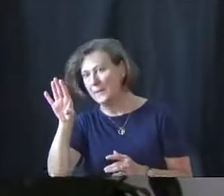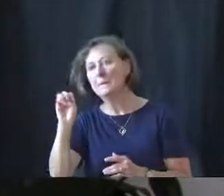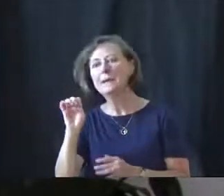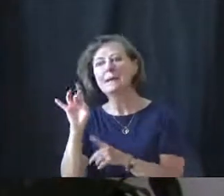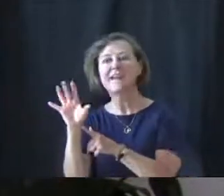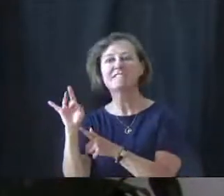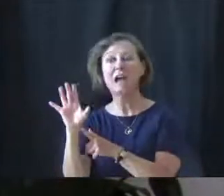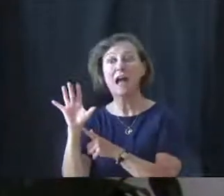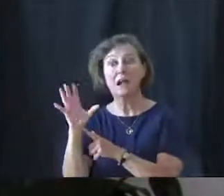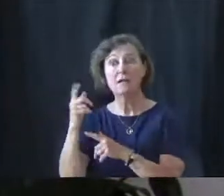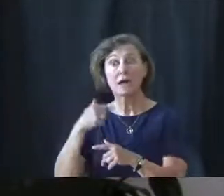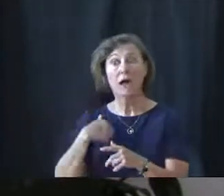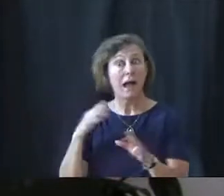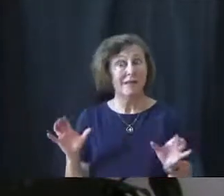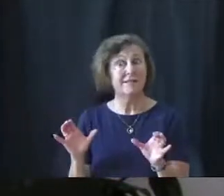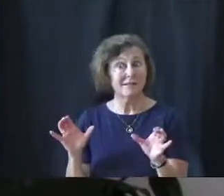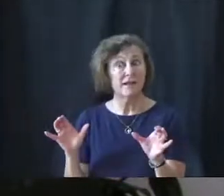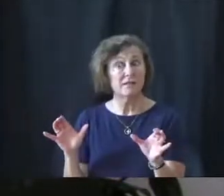And so I did what